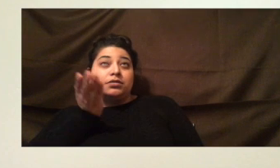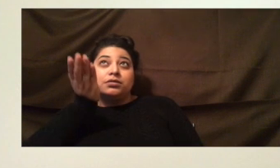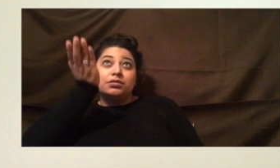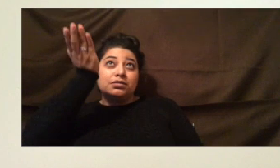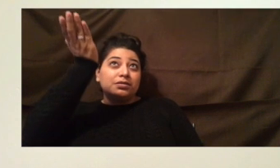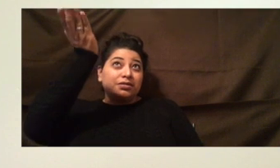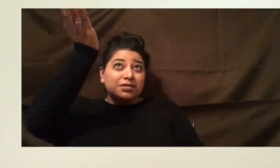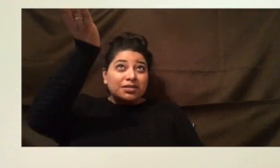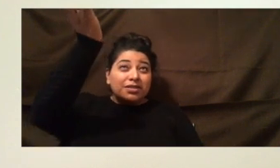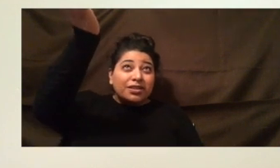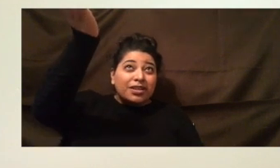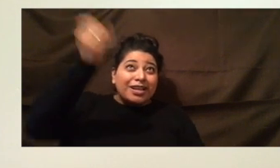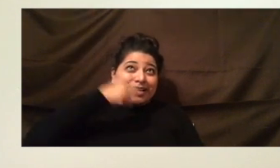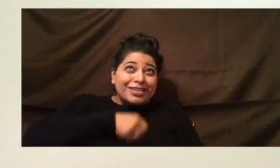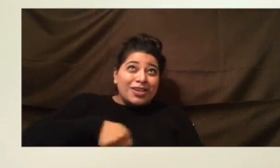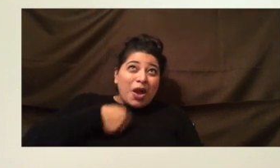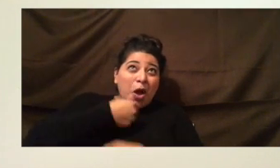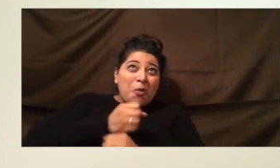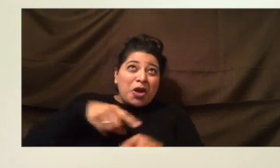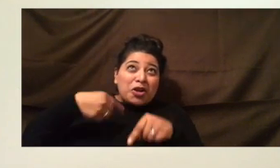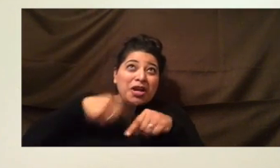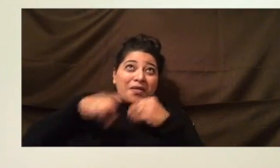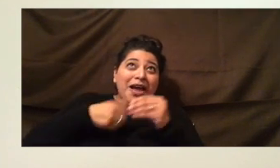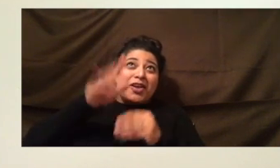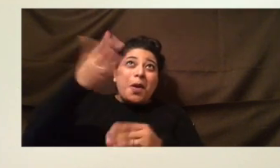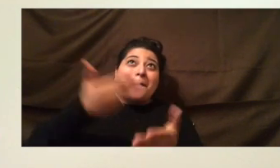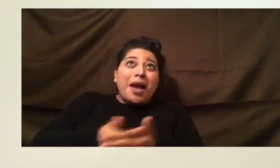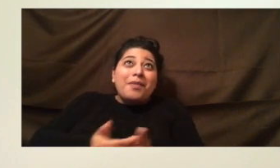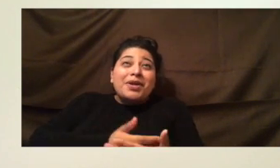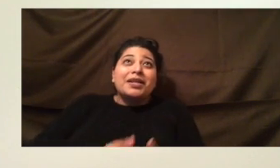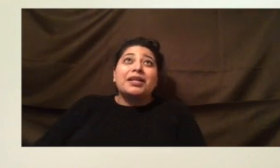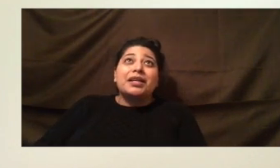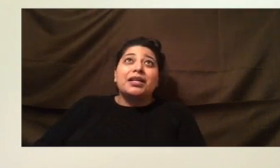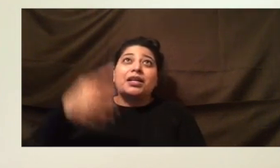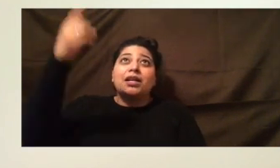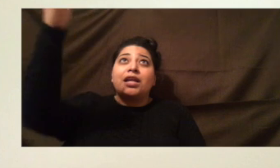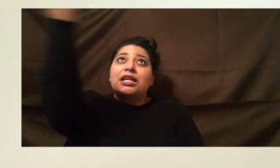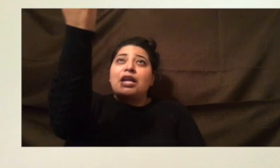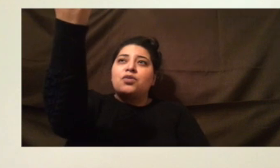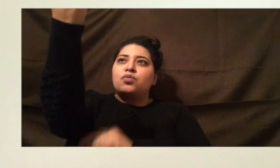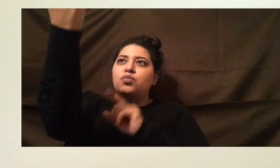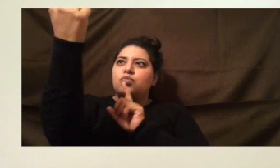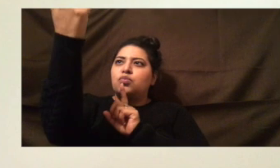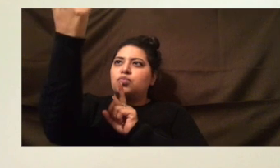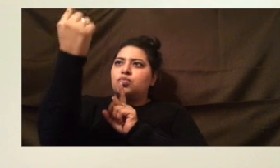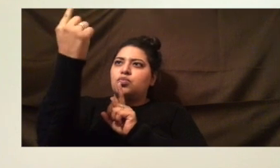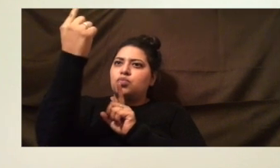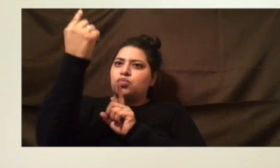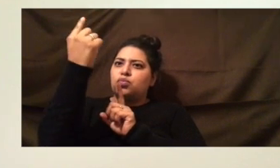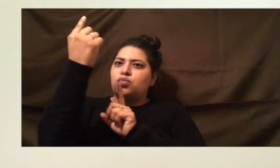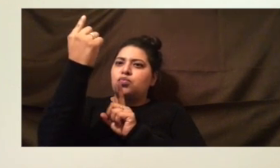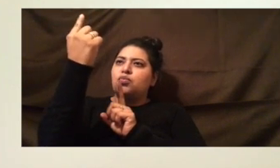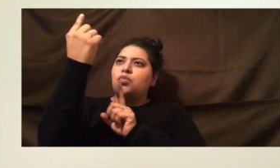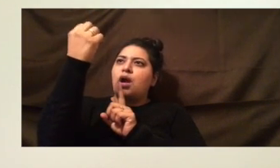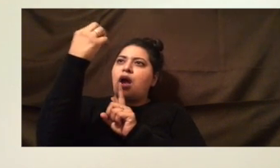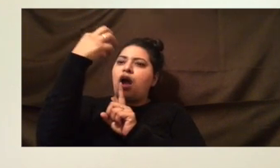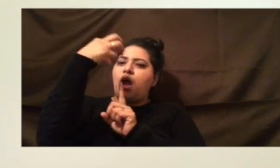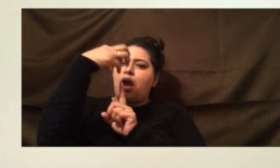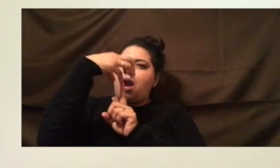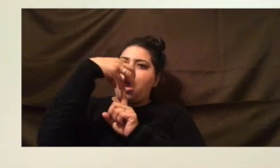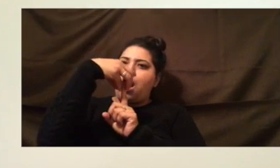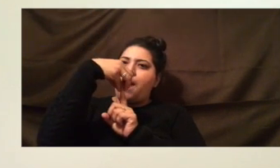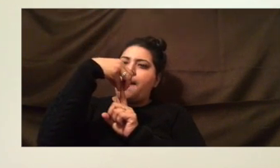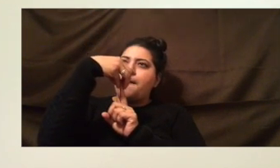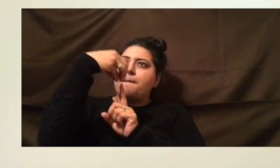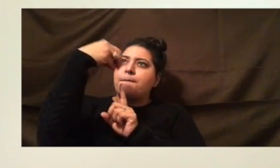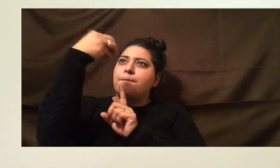dinosaur. I'm sorry I made you worry about your babies, she said. The dinosaur moved closer to Annie. She grabbed the flower from